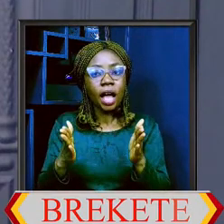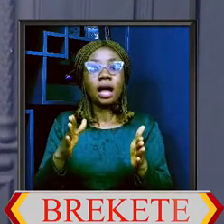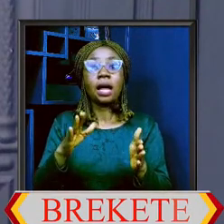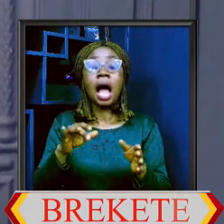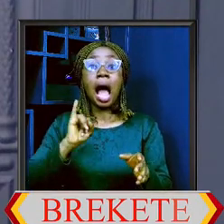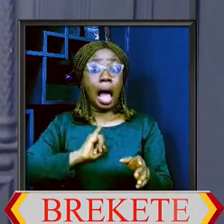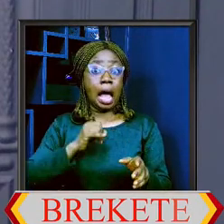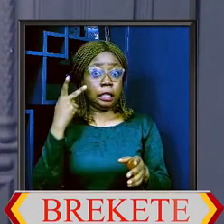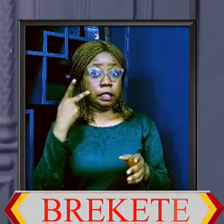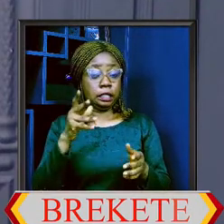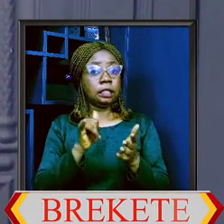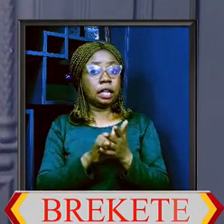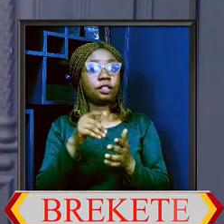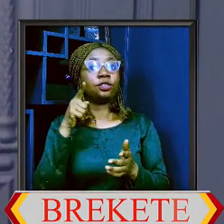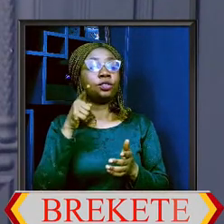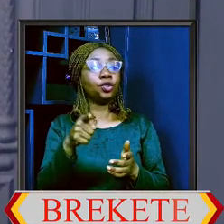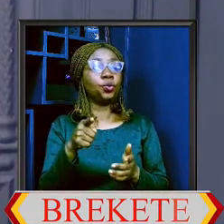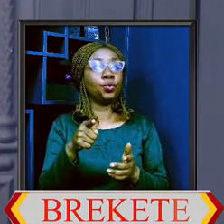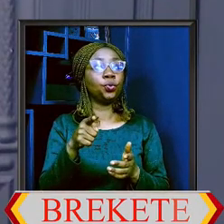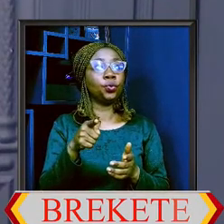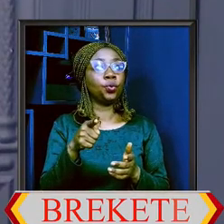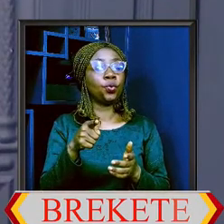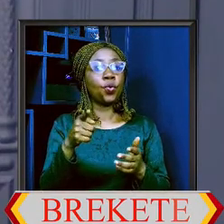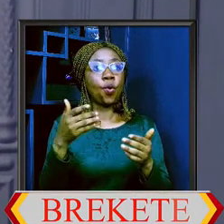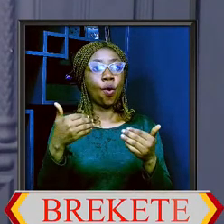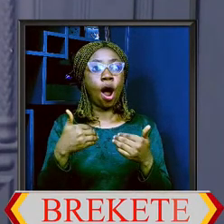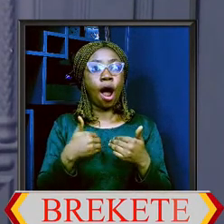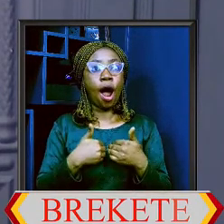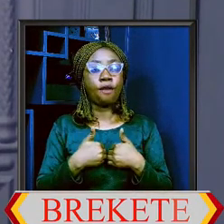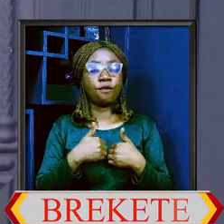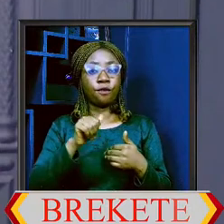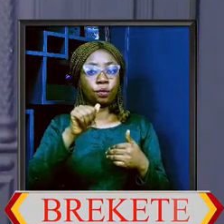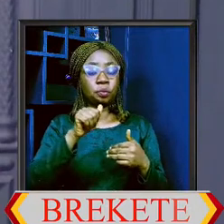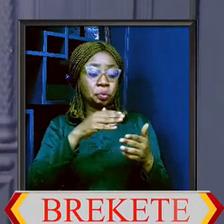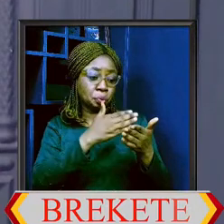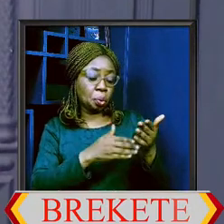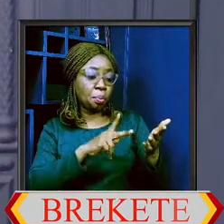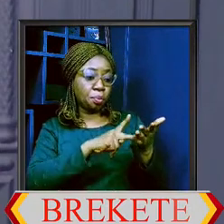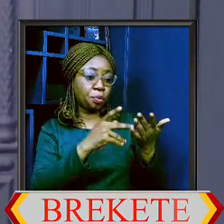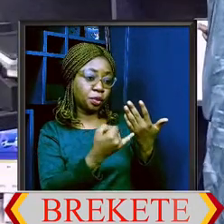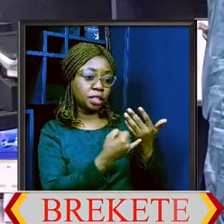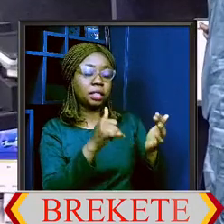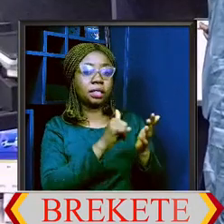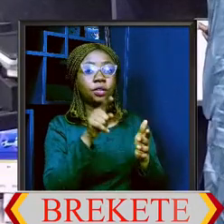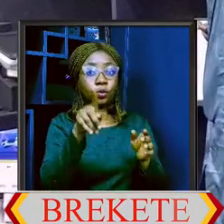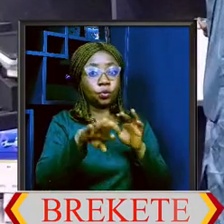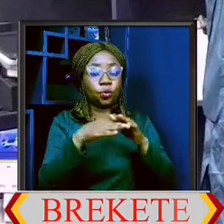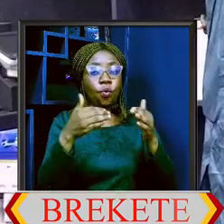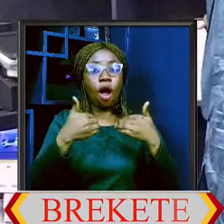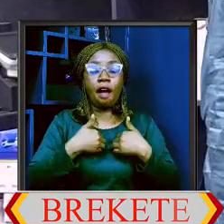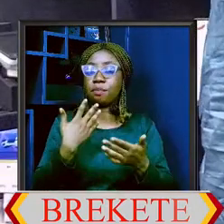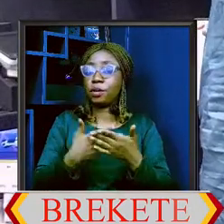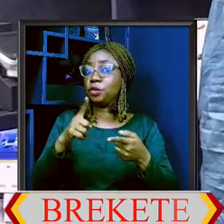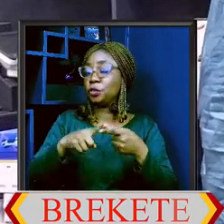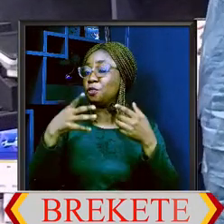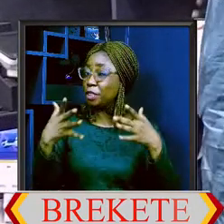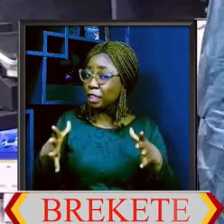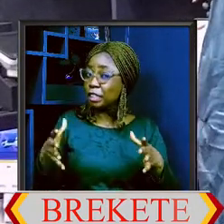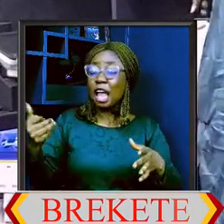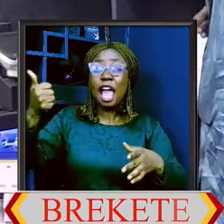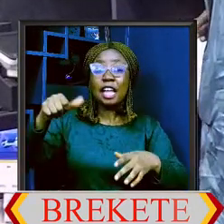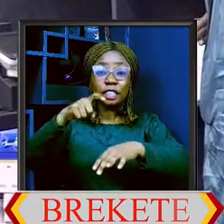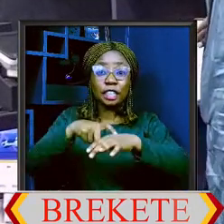say I I get pending projects get money to finish yes sir